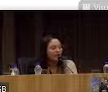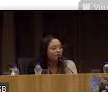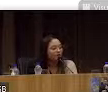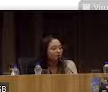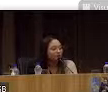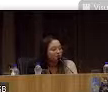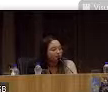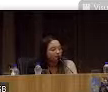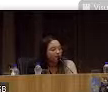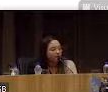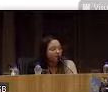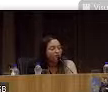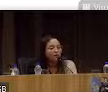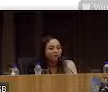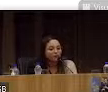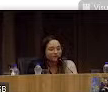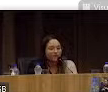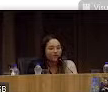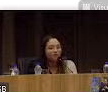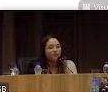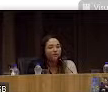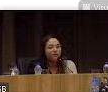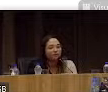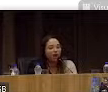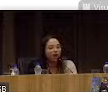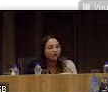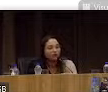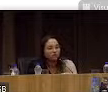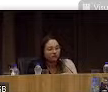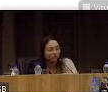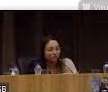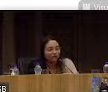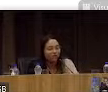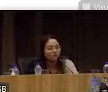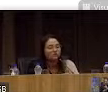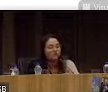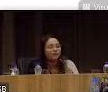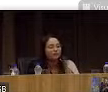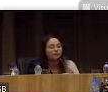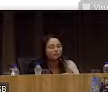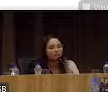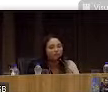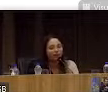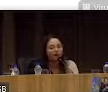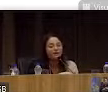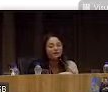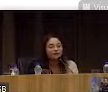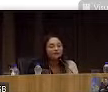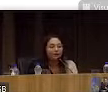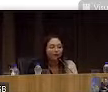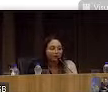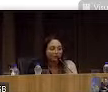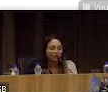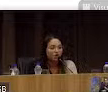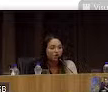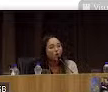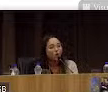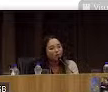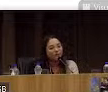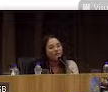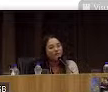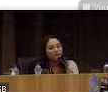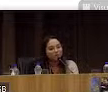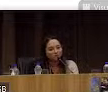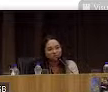is 58%. Of transfers to other hospitals were 24%, which mostly